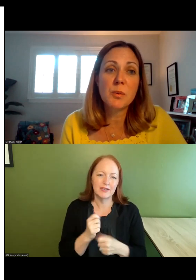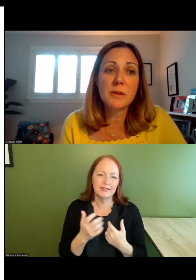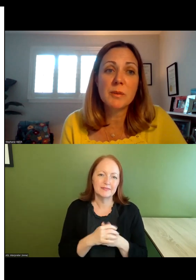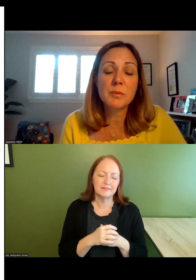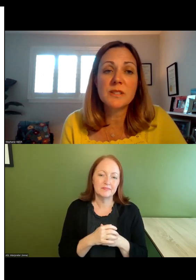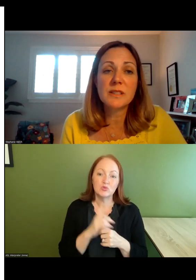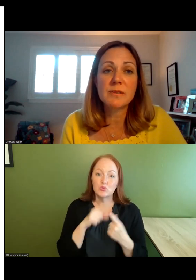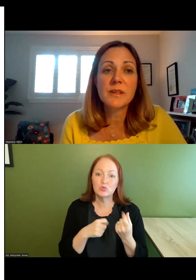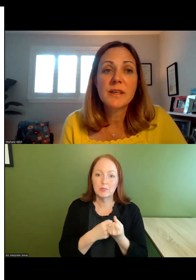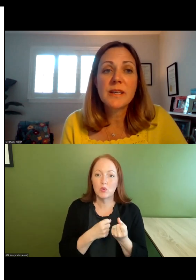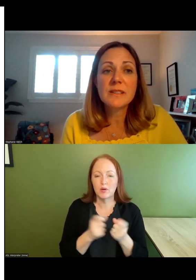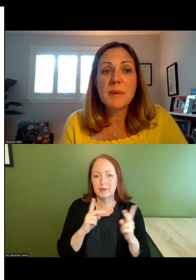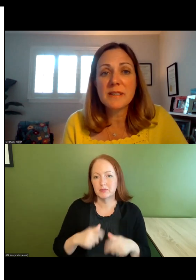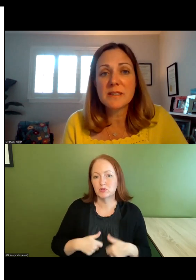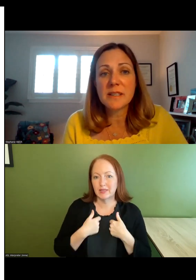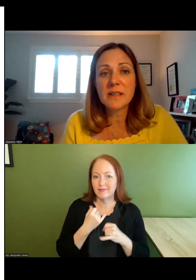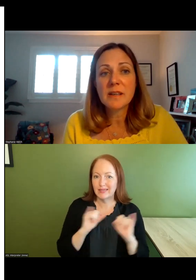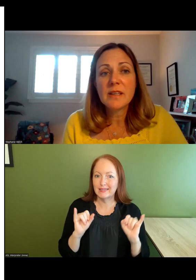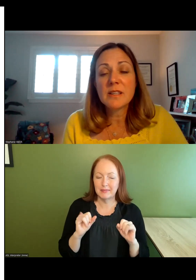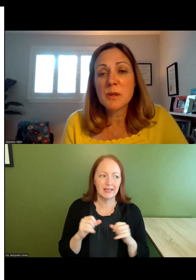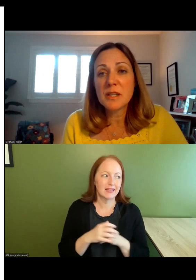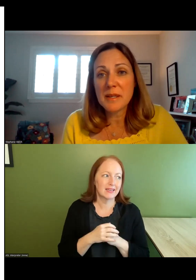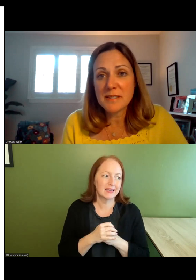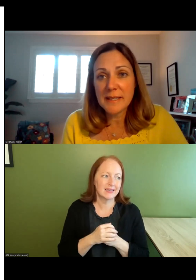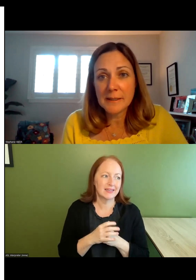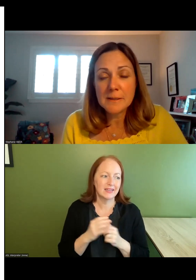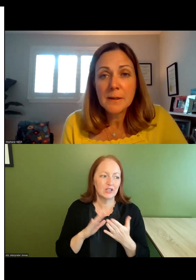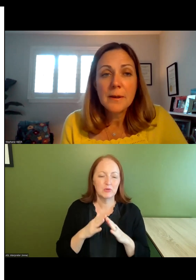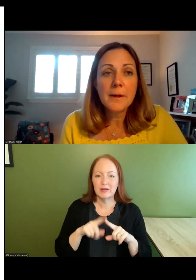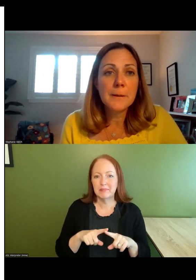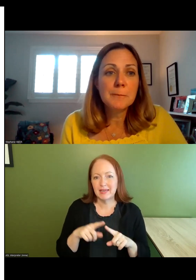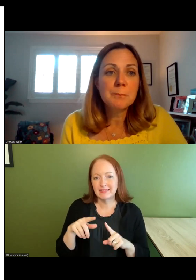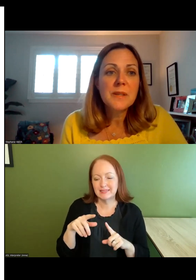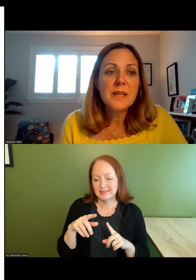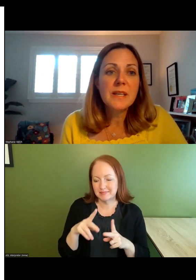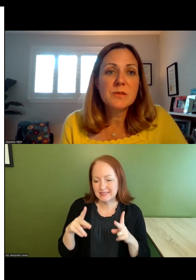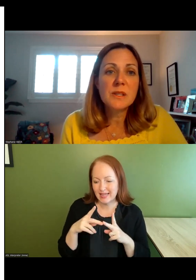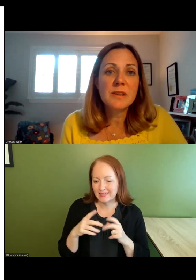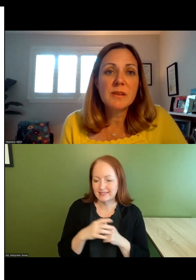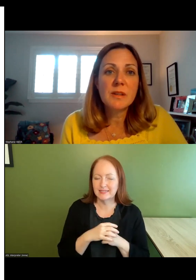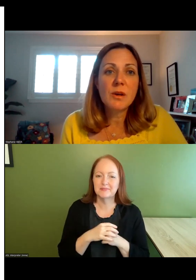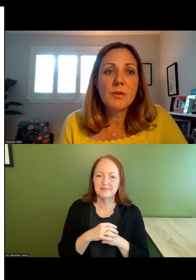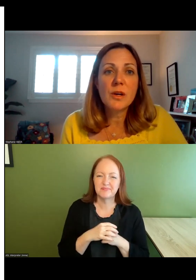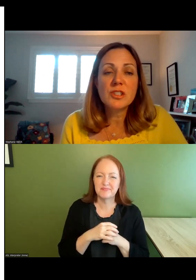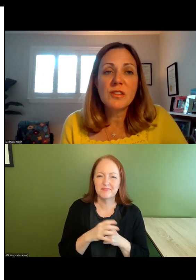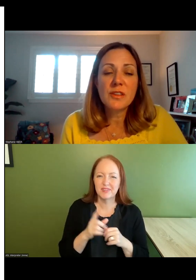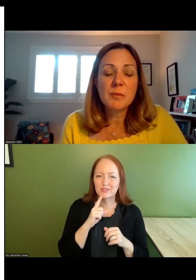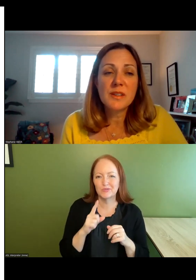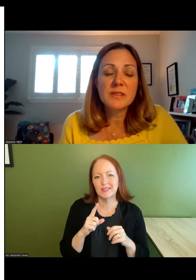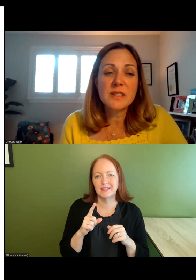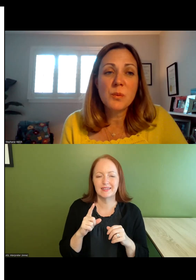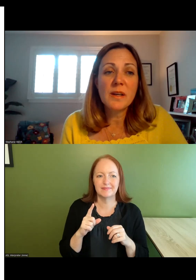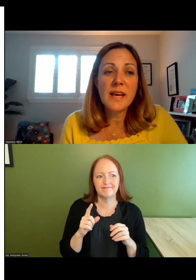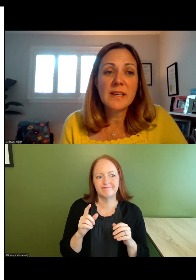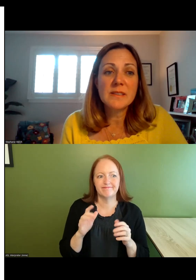of supporting people to live independently in community-based settings. Is really the overarching theme